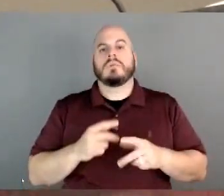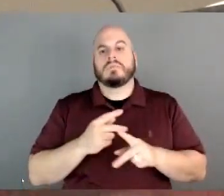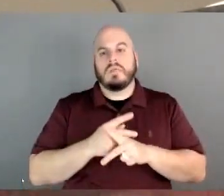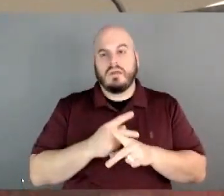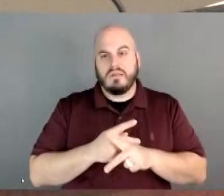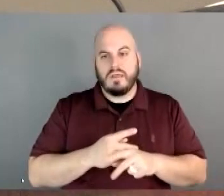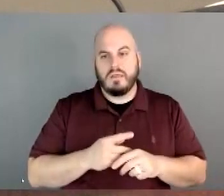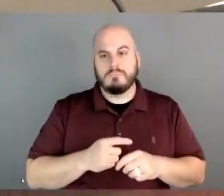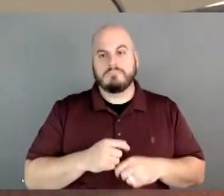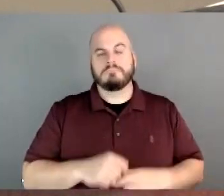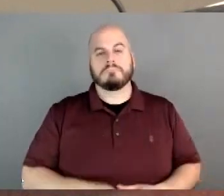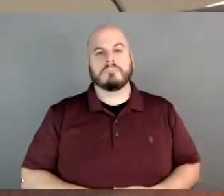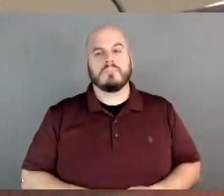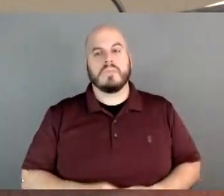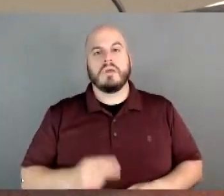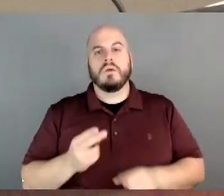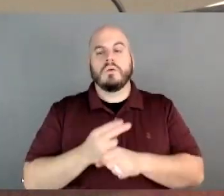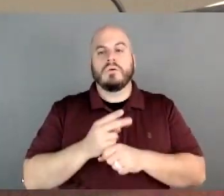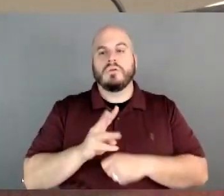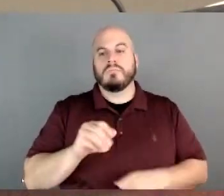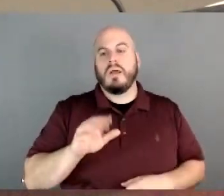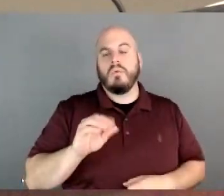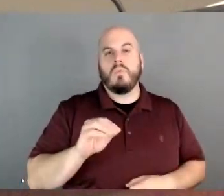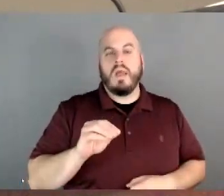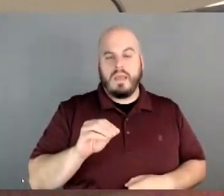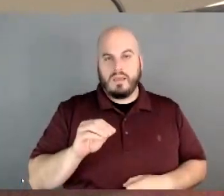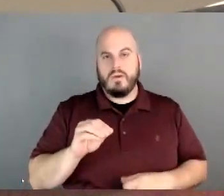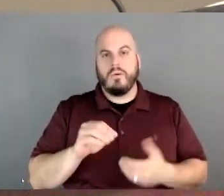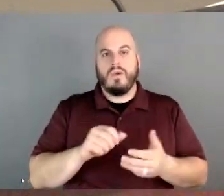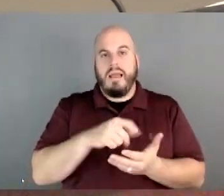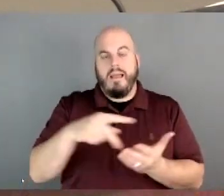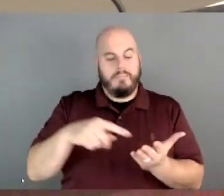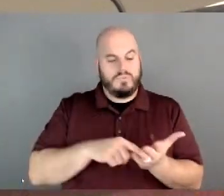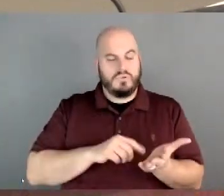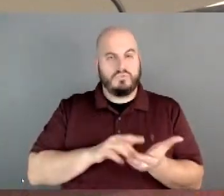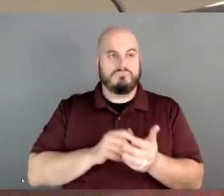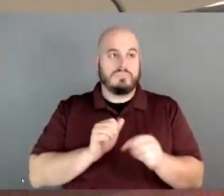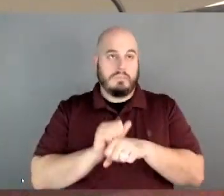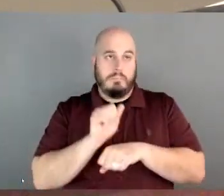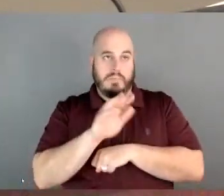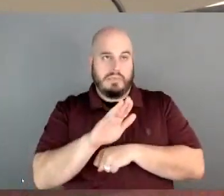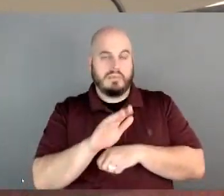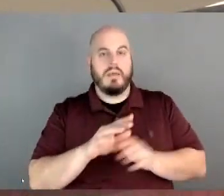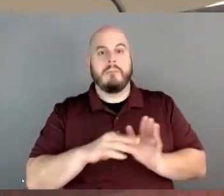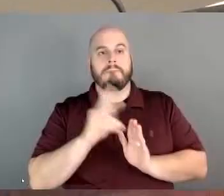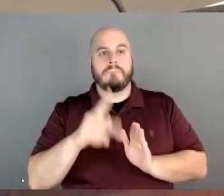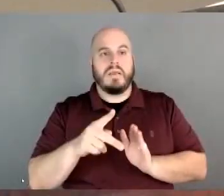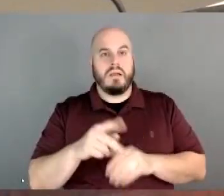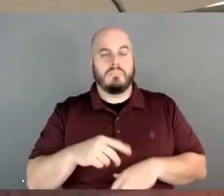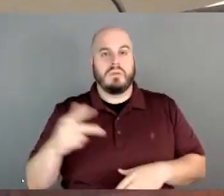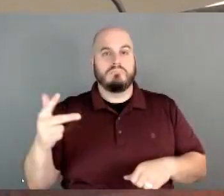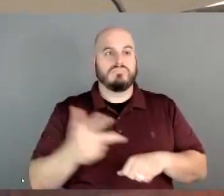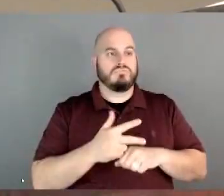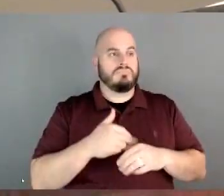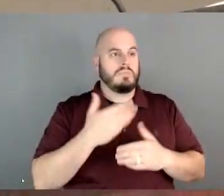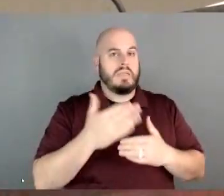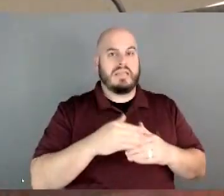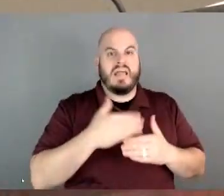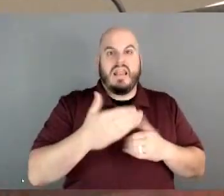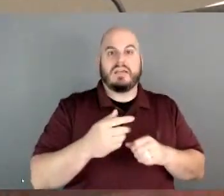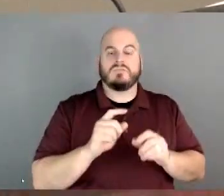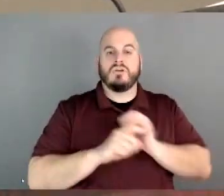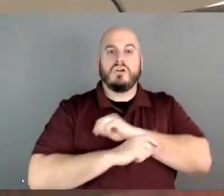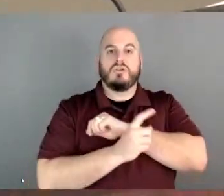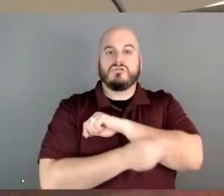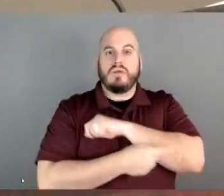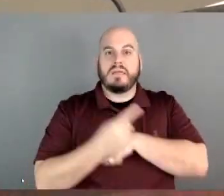cross plug here, use the MyWaco app to submit a bulk waste pickup, and it was all taken on the next trash day. So got a couple